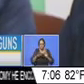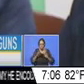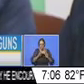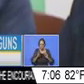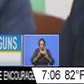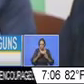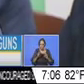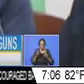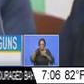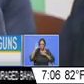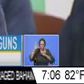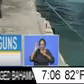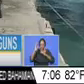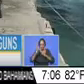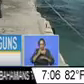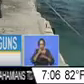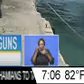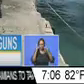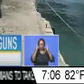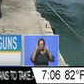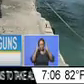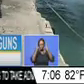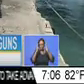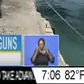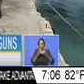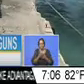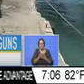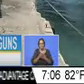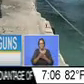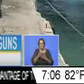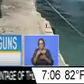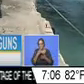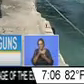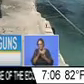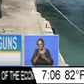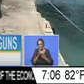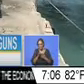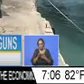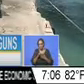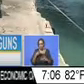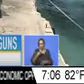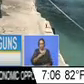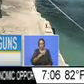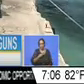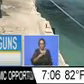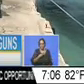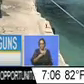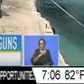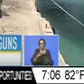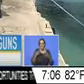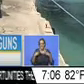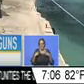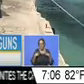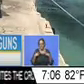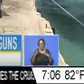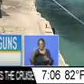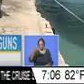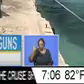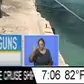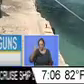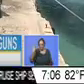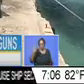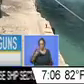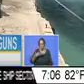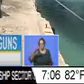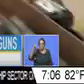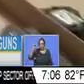Minister Dames contends that the country's geographical positioning makes it an ideal route for the trafficking of humans, drugs, and firearms, adding that law